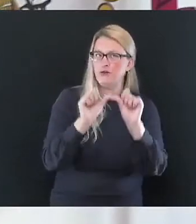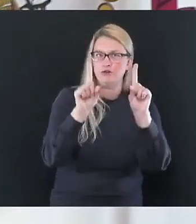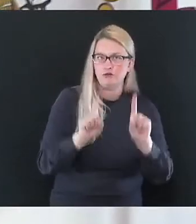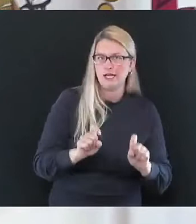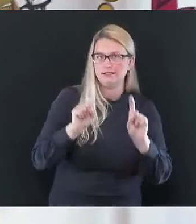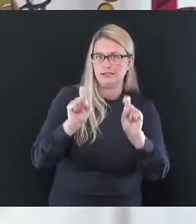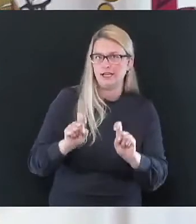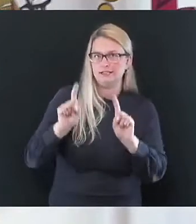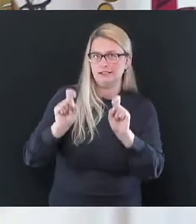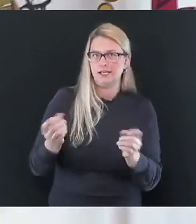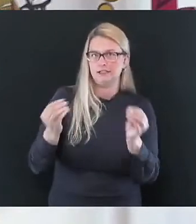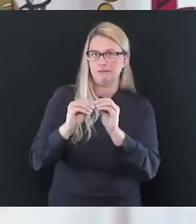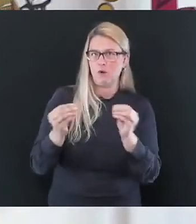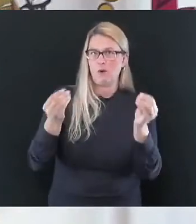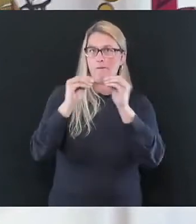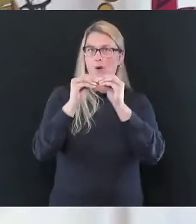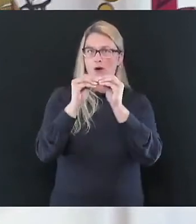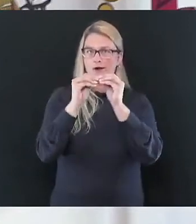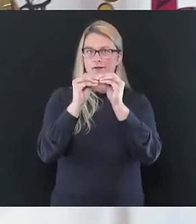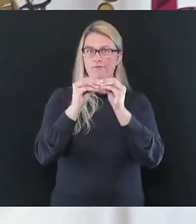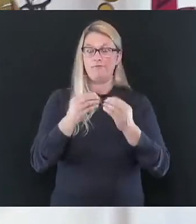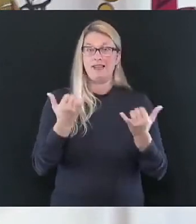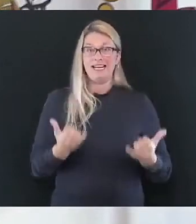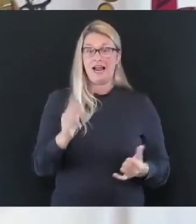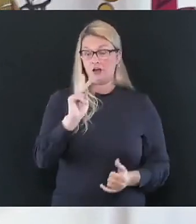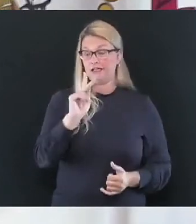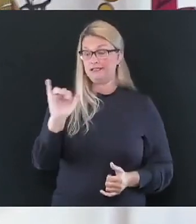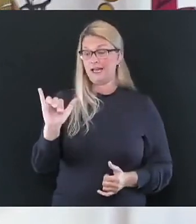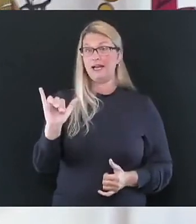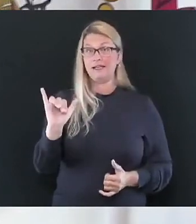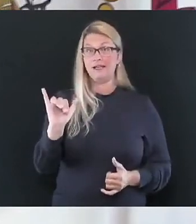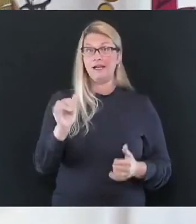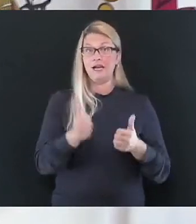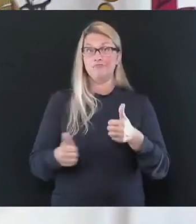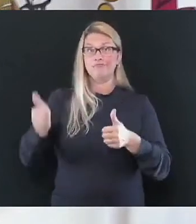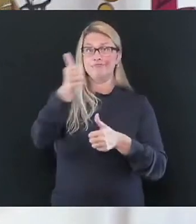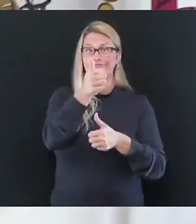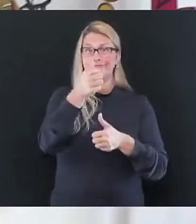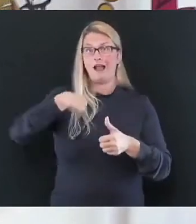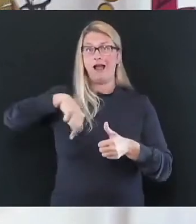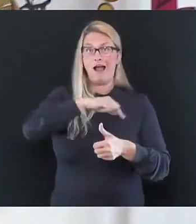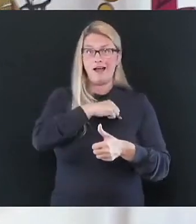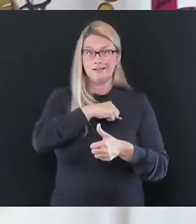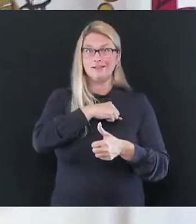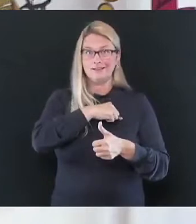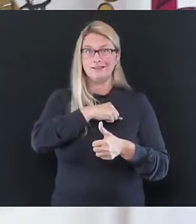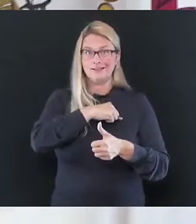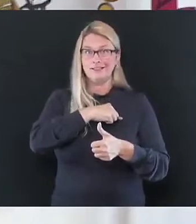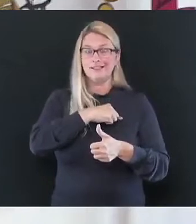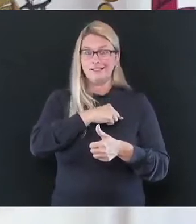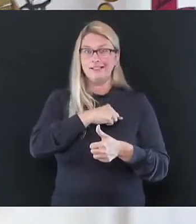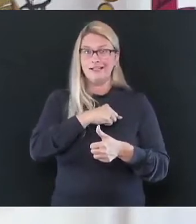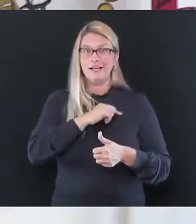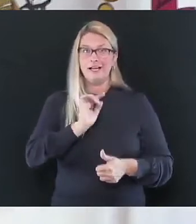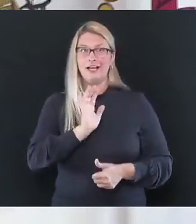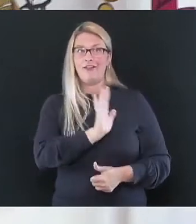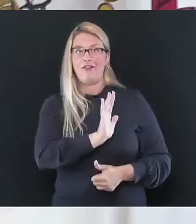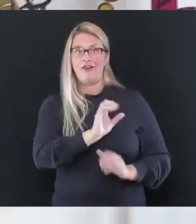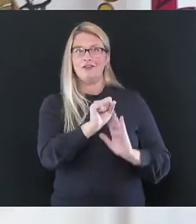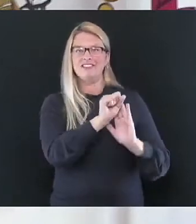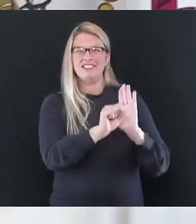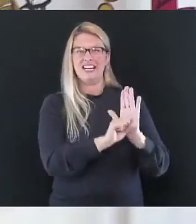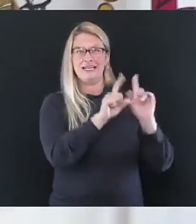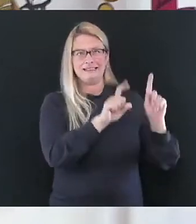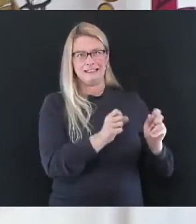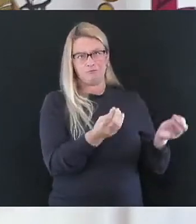and test. And right now, Kentucky is higher than us in number in their testing that